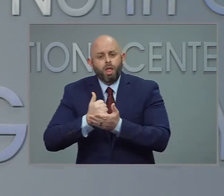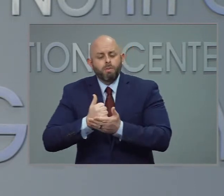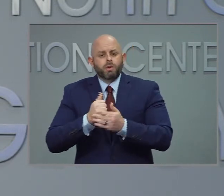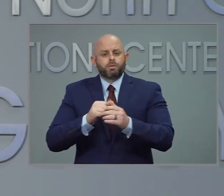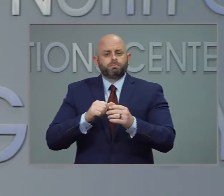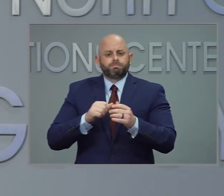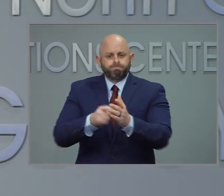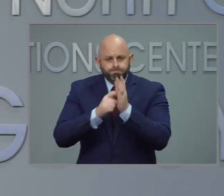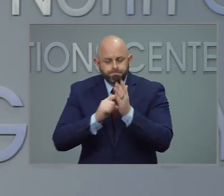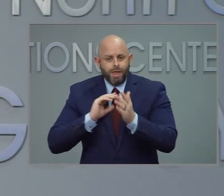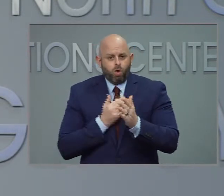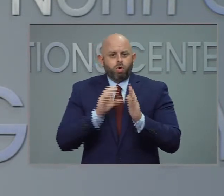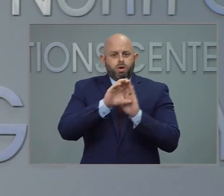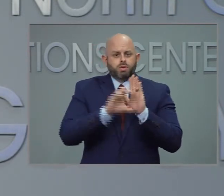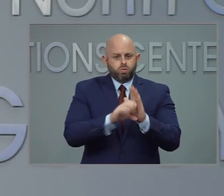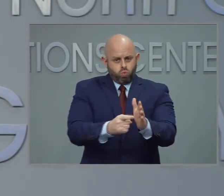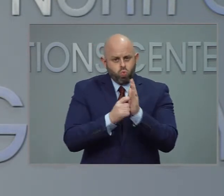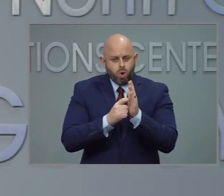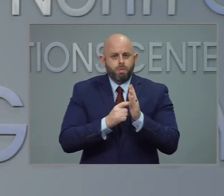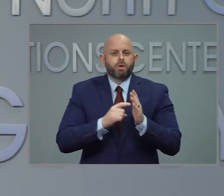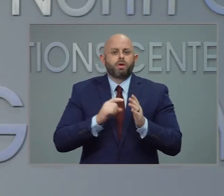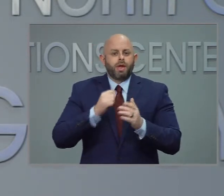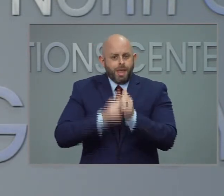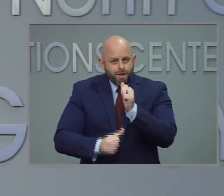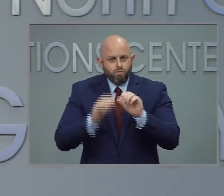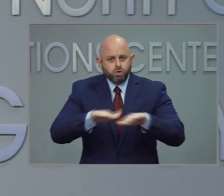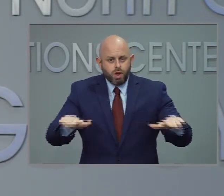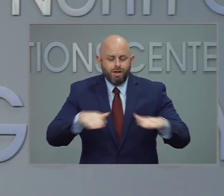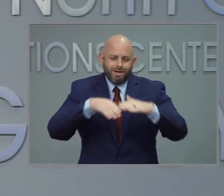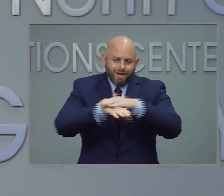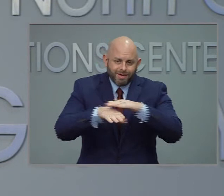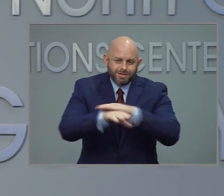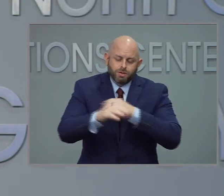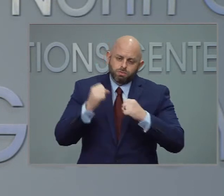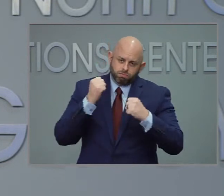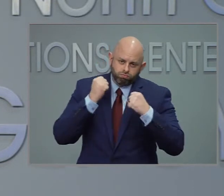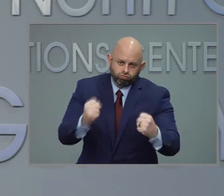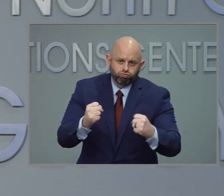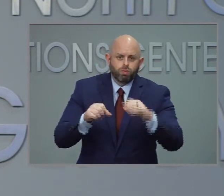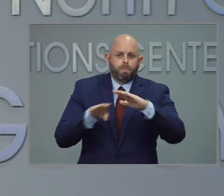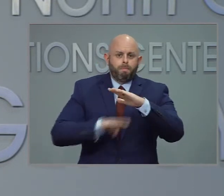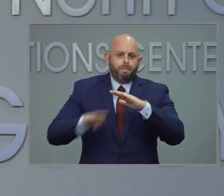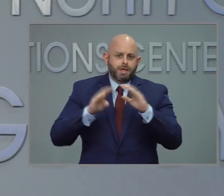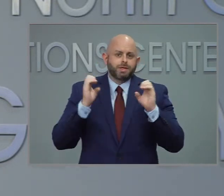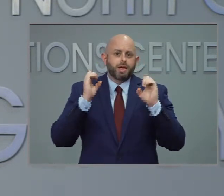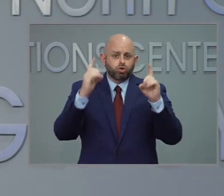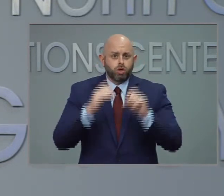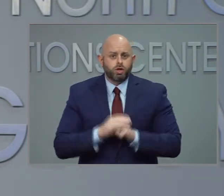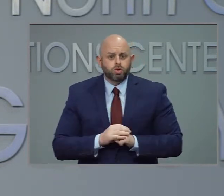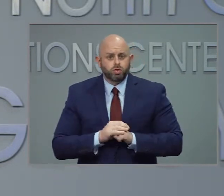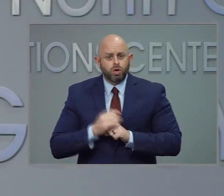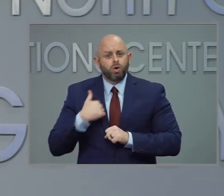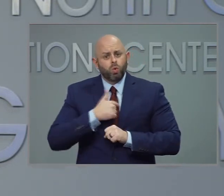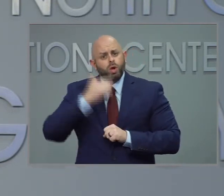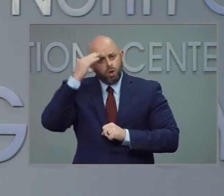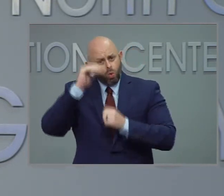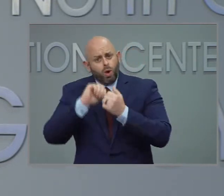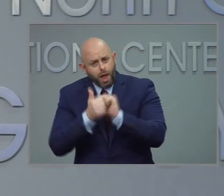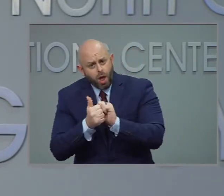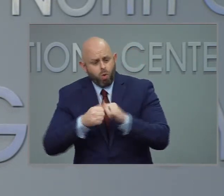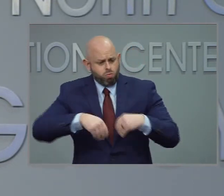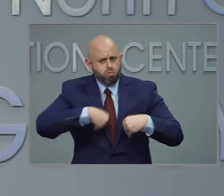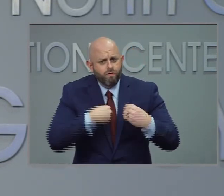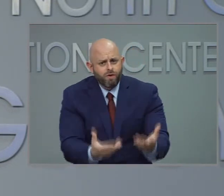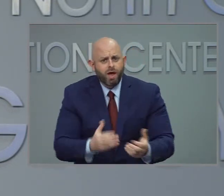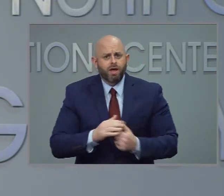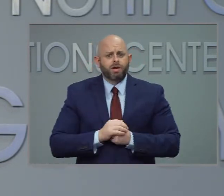to make sure that every child has access to a sound basic education. We know how to do that. Attract